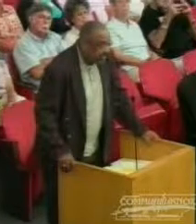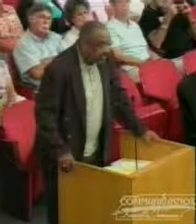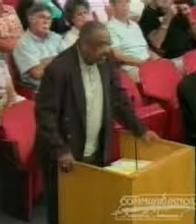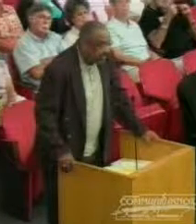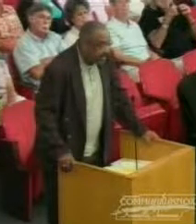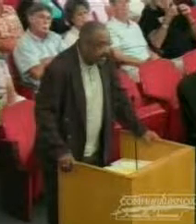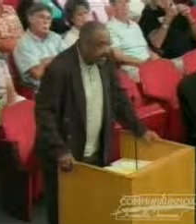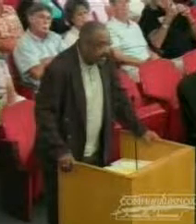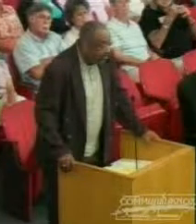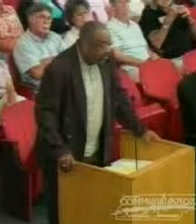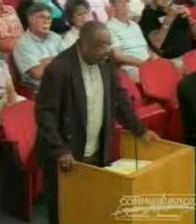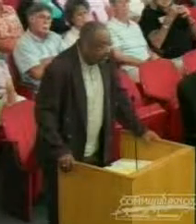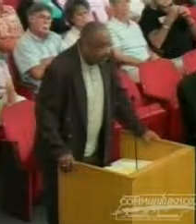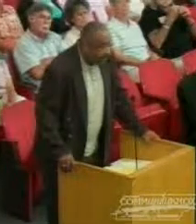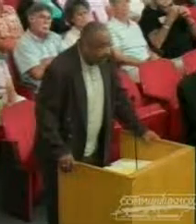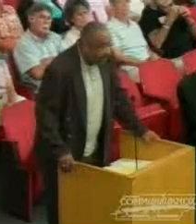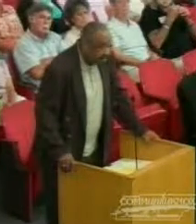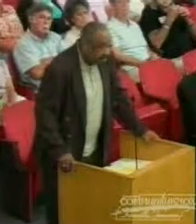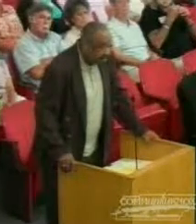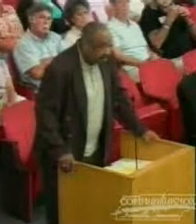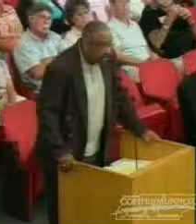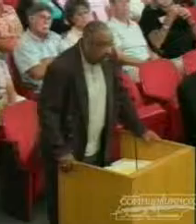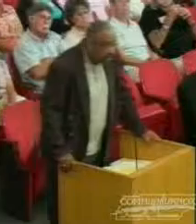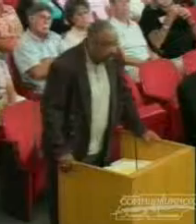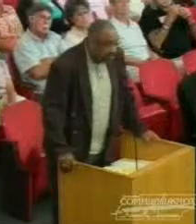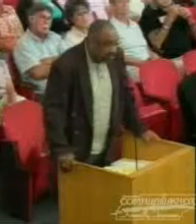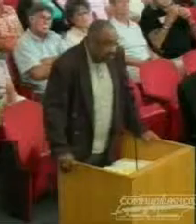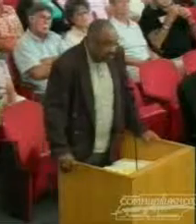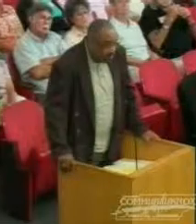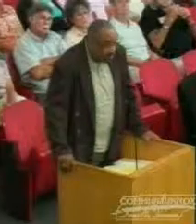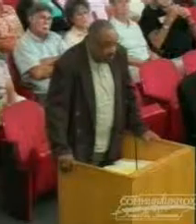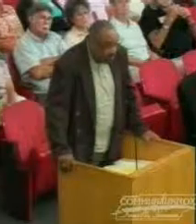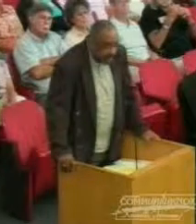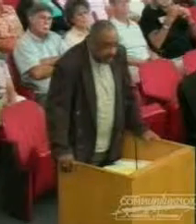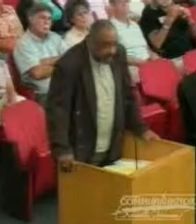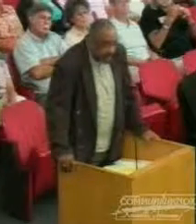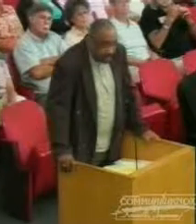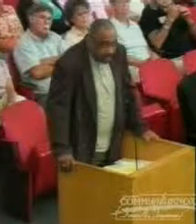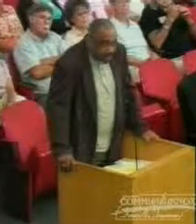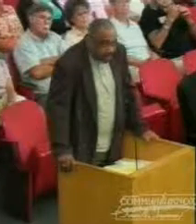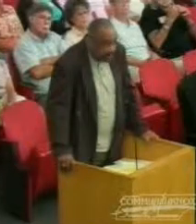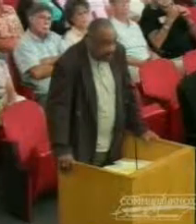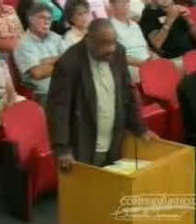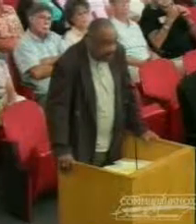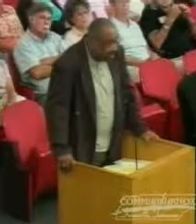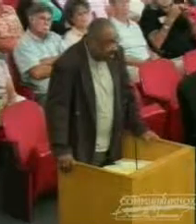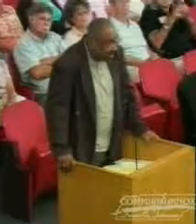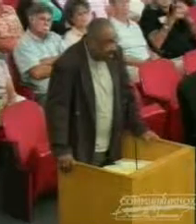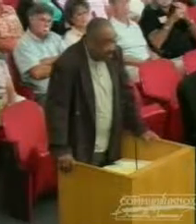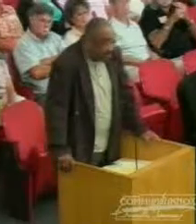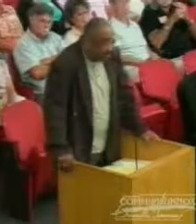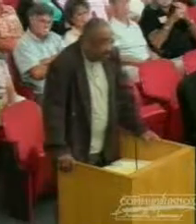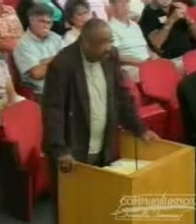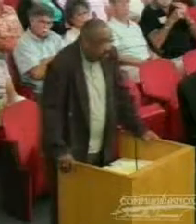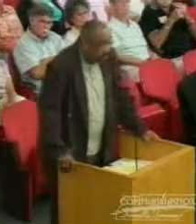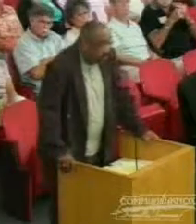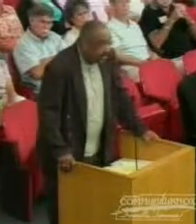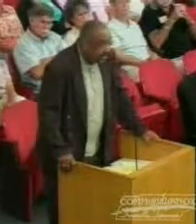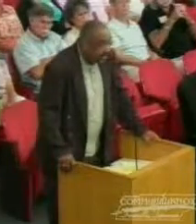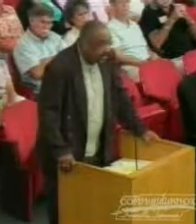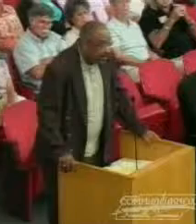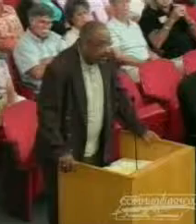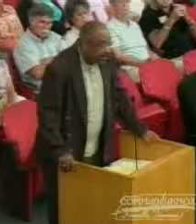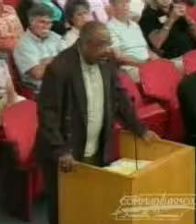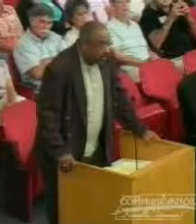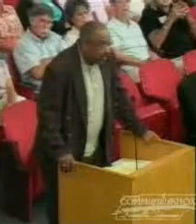put forth working. I'm a leadership Knoxville graduate class of 2000, community leadership class of 1999.